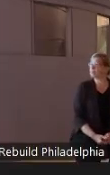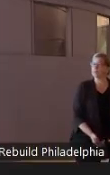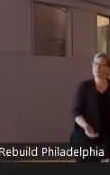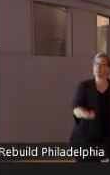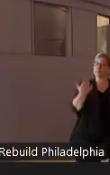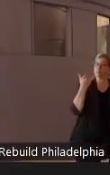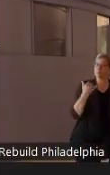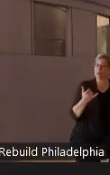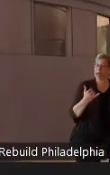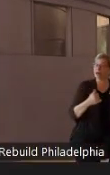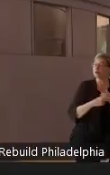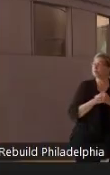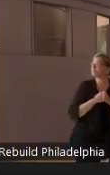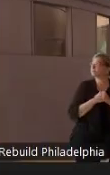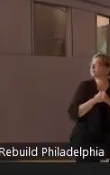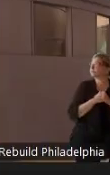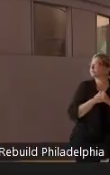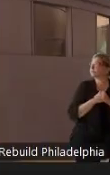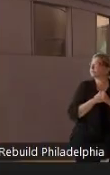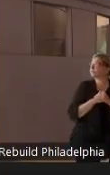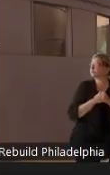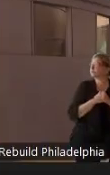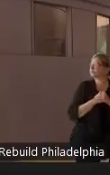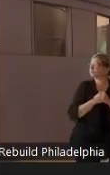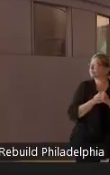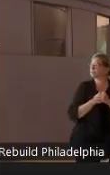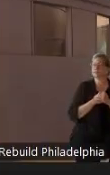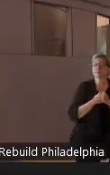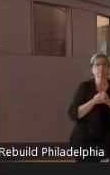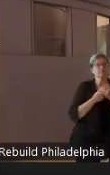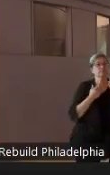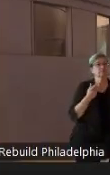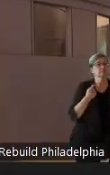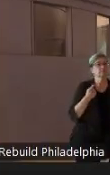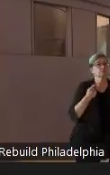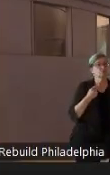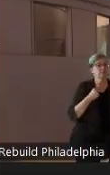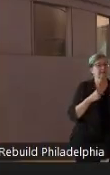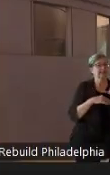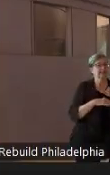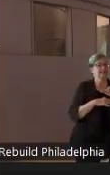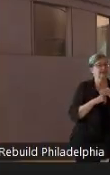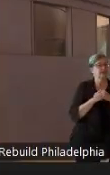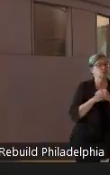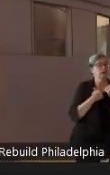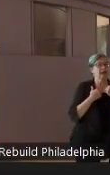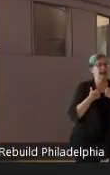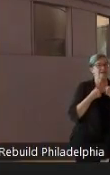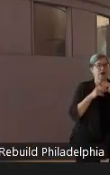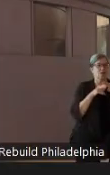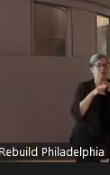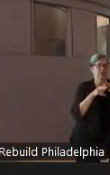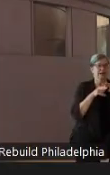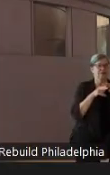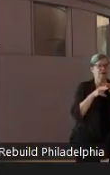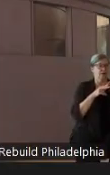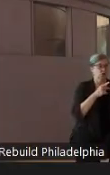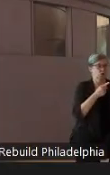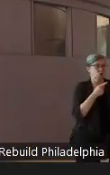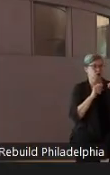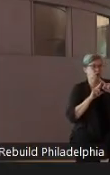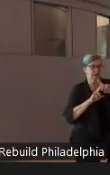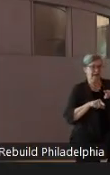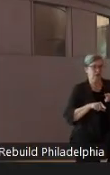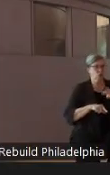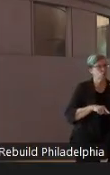And now we're going to go in terms of our next steps for the evening. We're going to have a very brief Q&A.